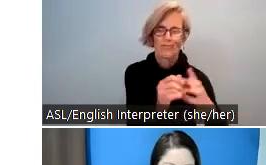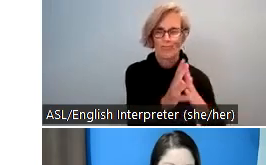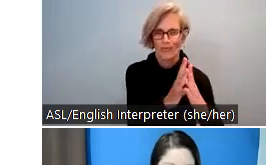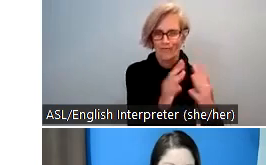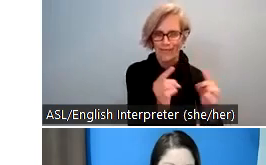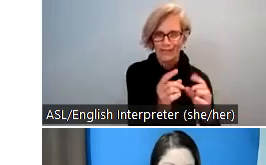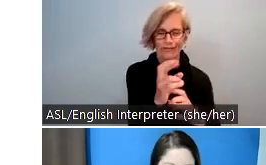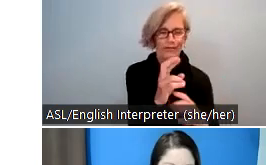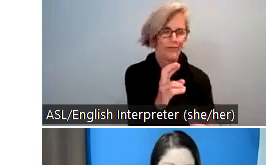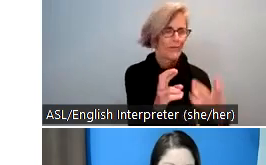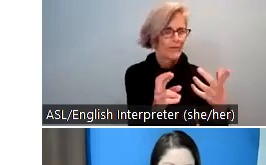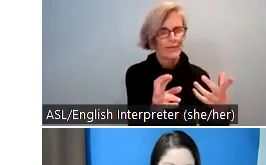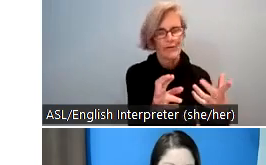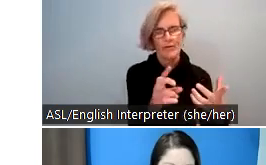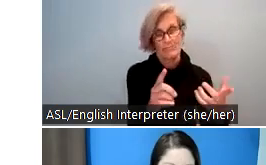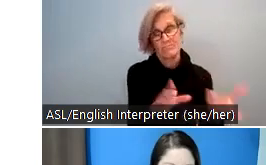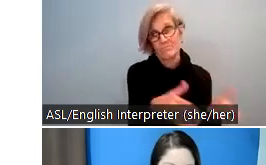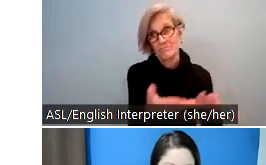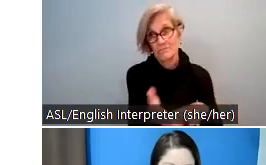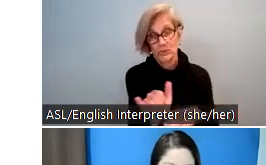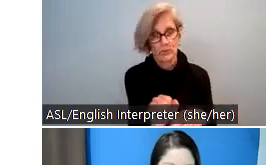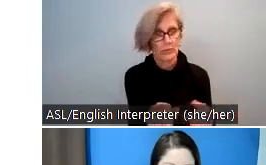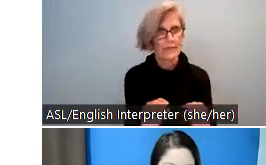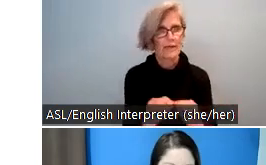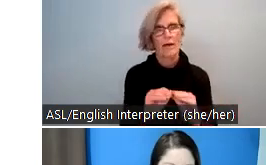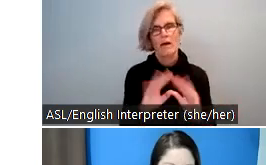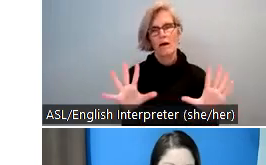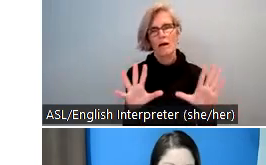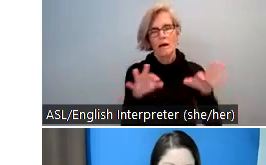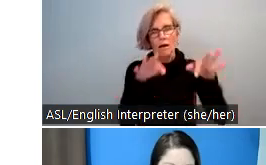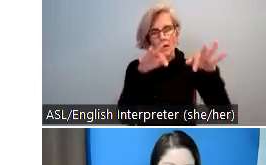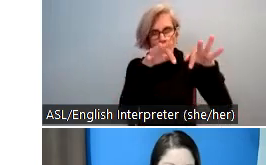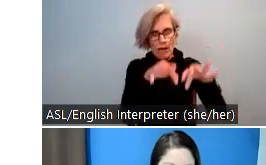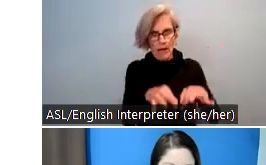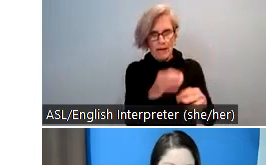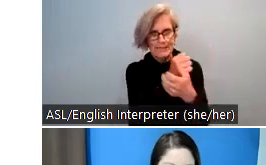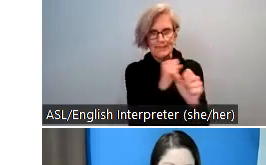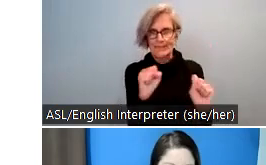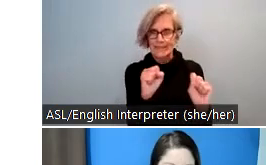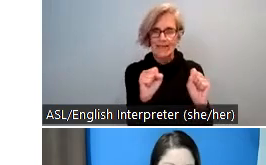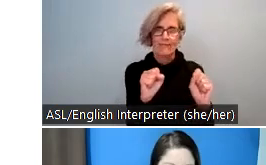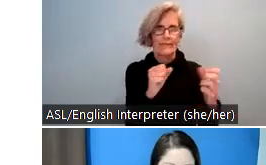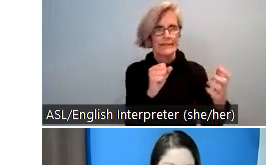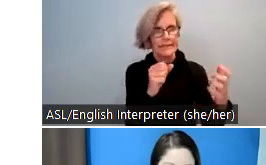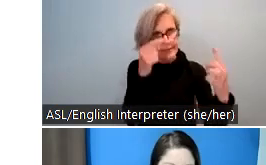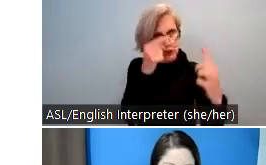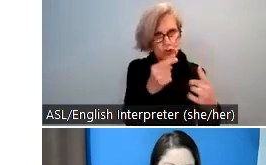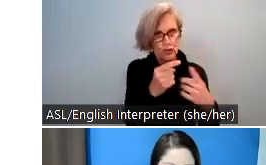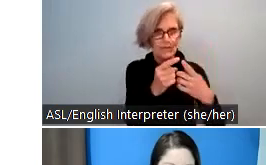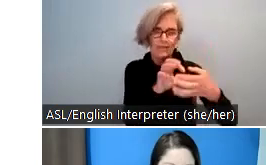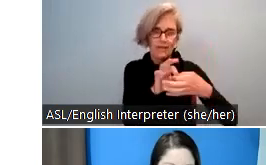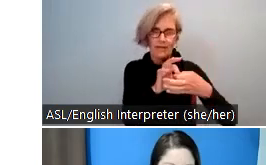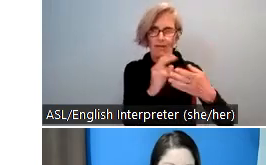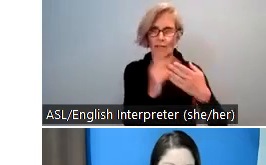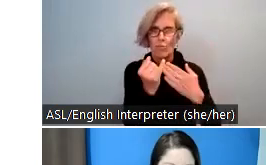and clearly identify the safety concerns connected to the program goal of increasing the safety of people